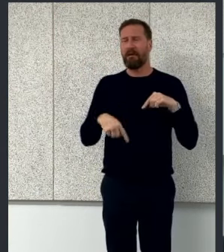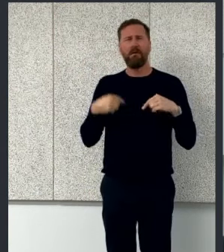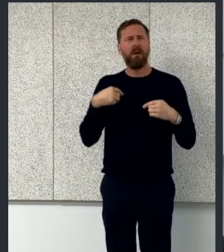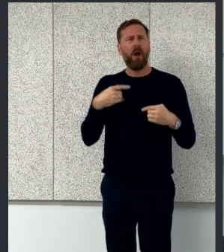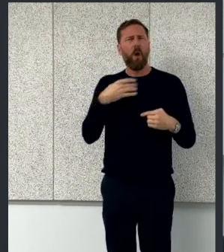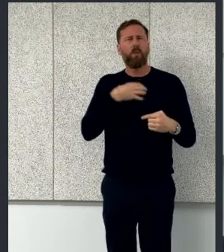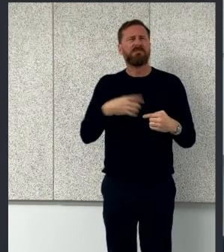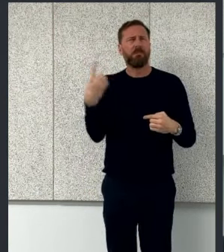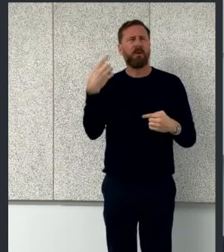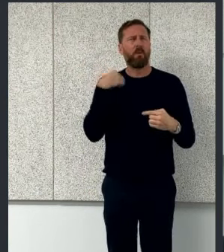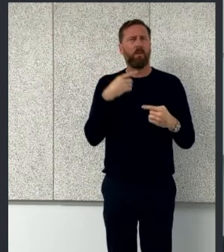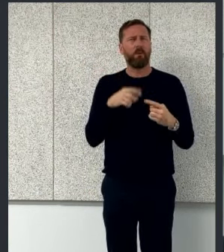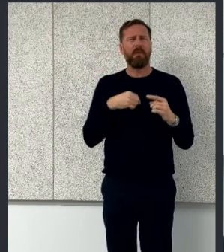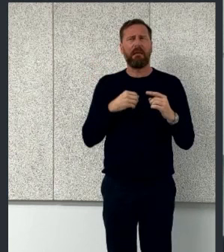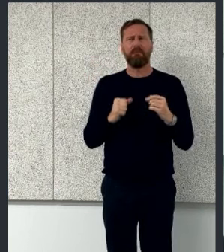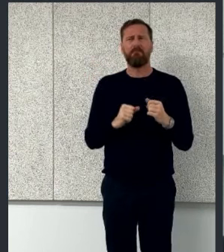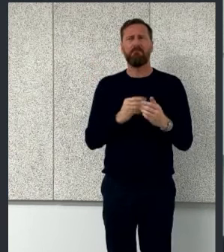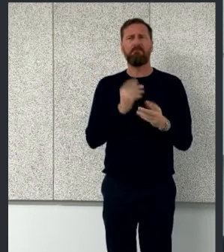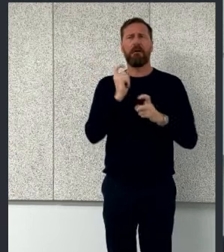something.